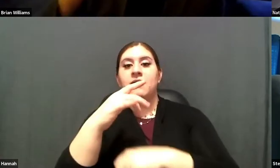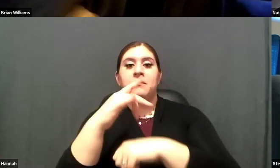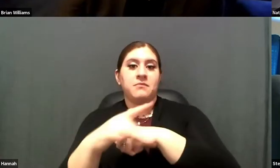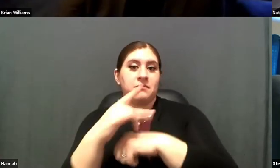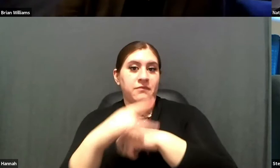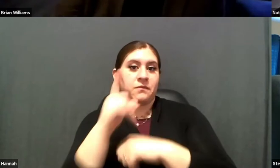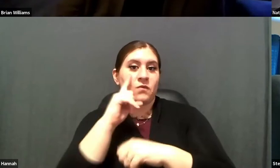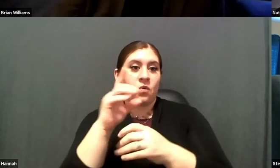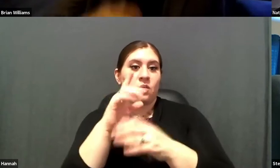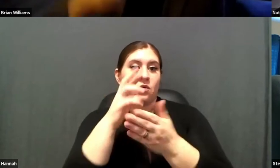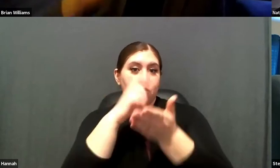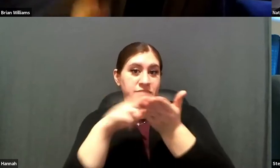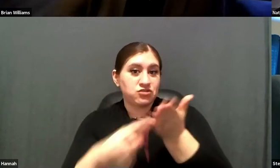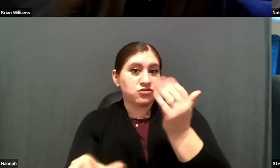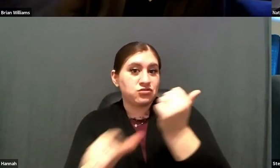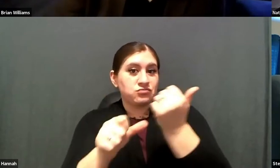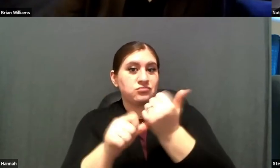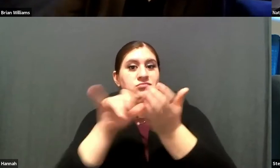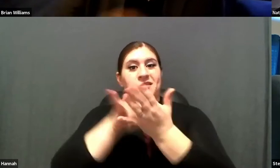the research assistantships and the